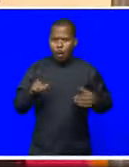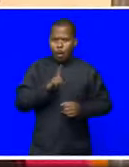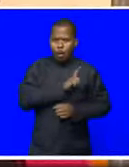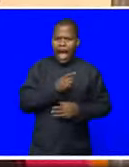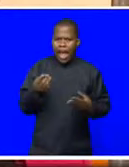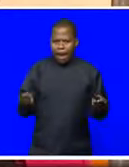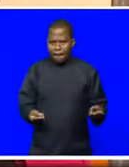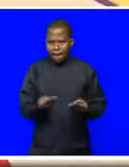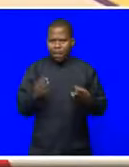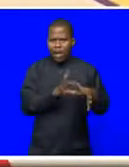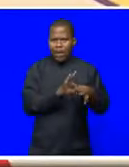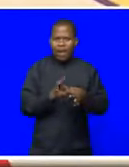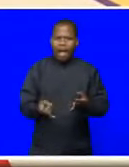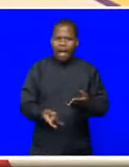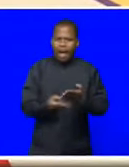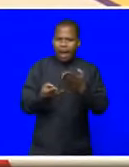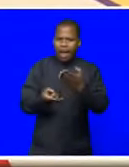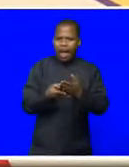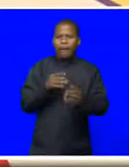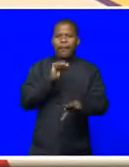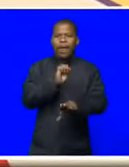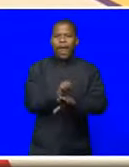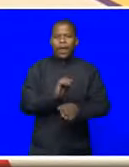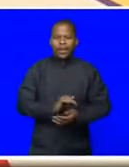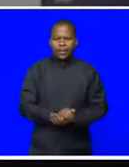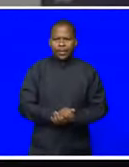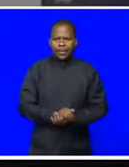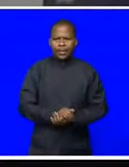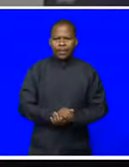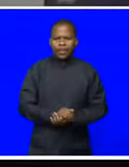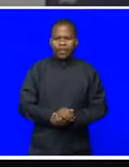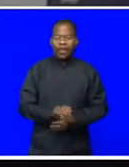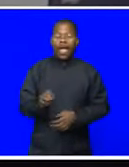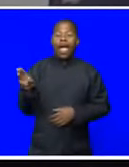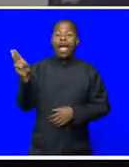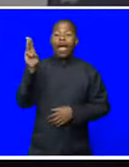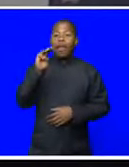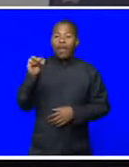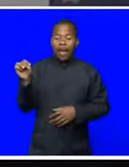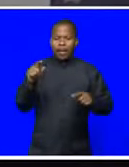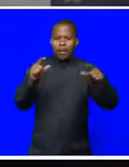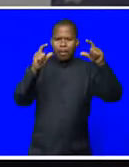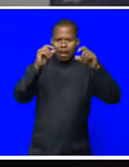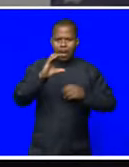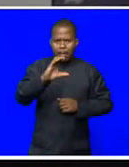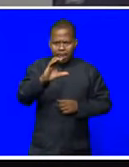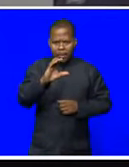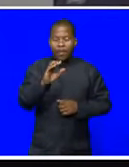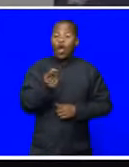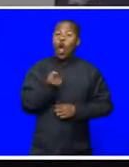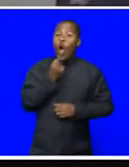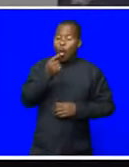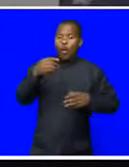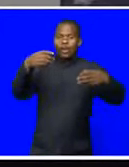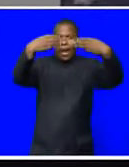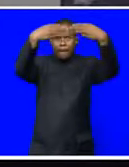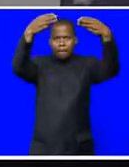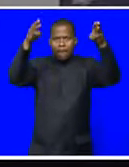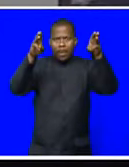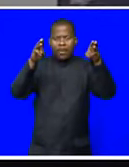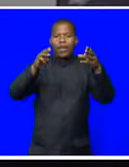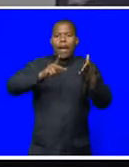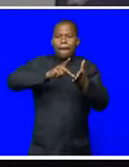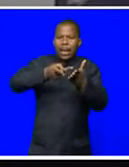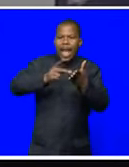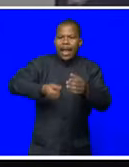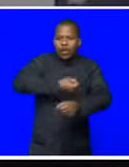hands and enabling it to meet its obligations. And the Prime Minister of Eswatini, Cleopas Dlamini, says the Parliament of Eswatini strategic